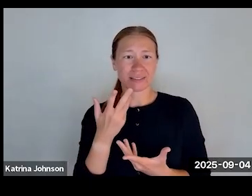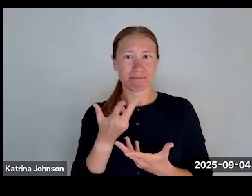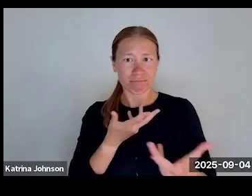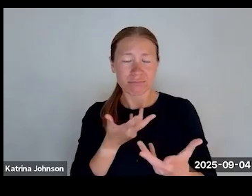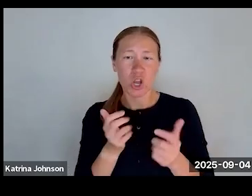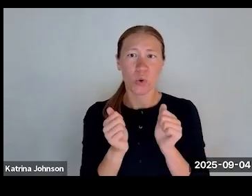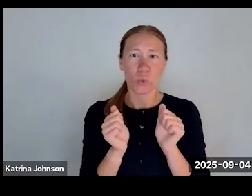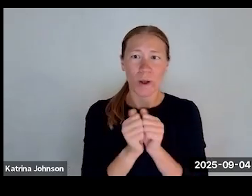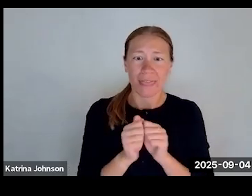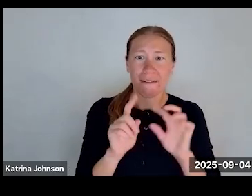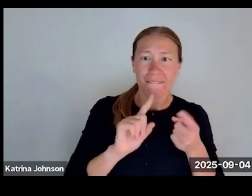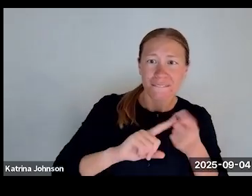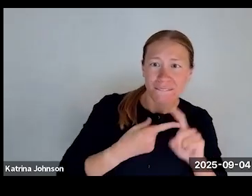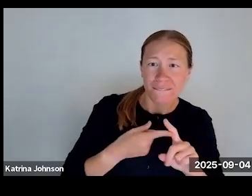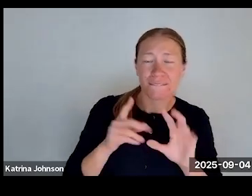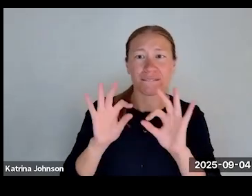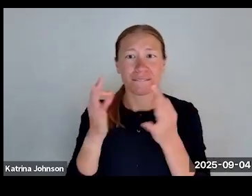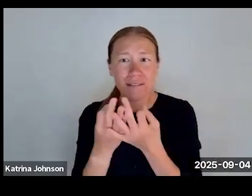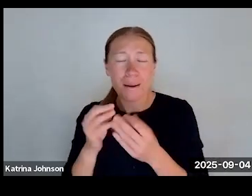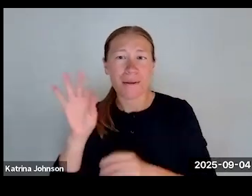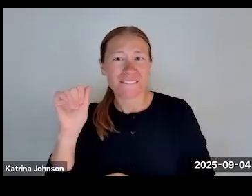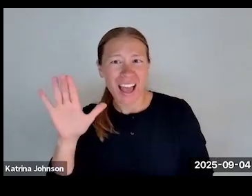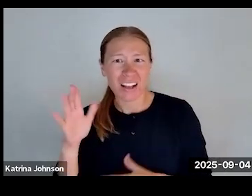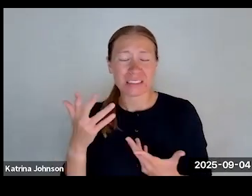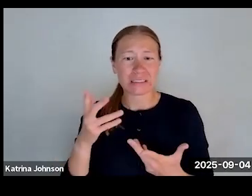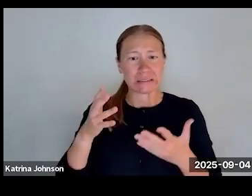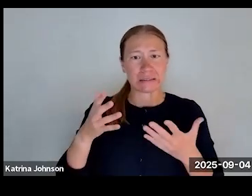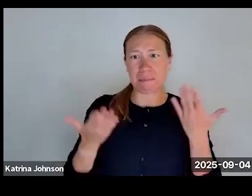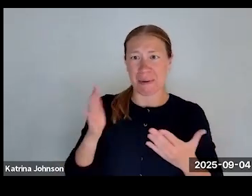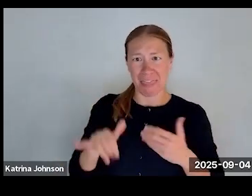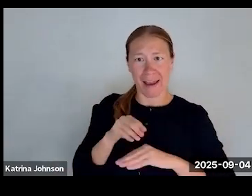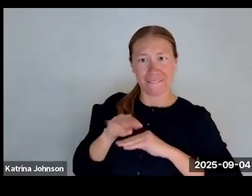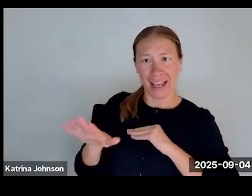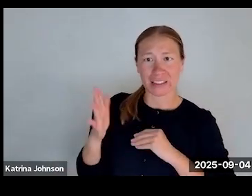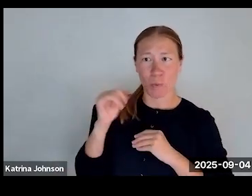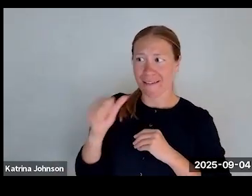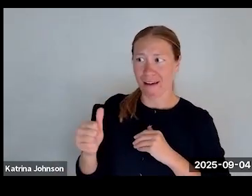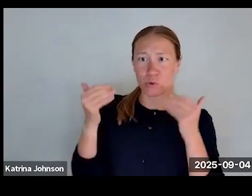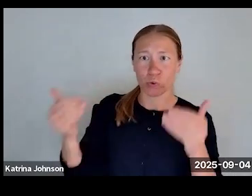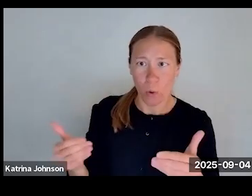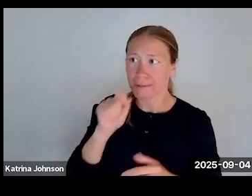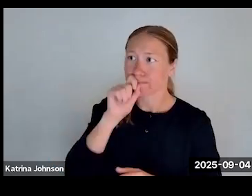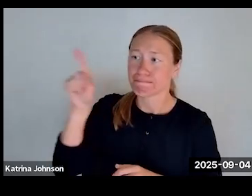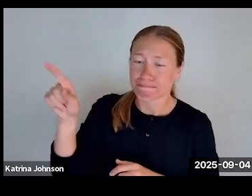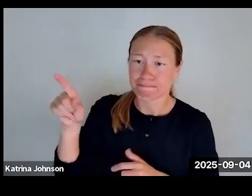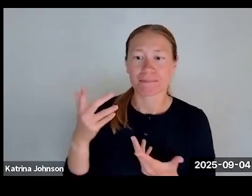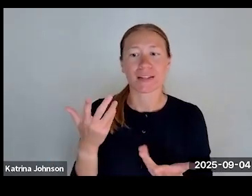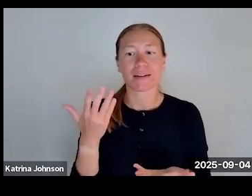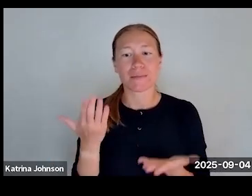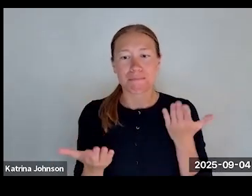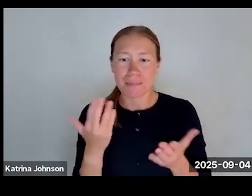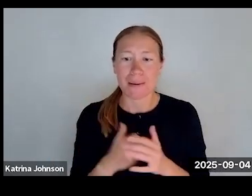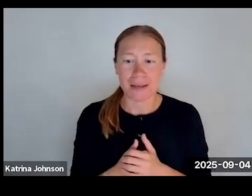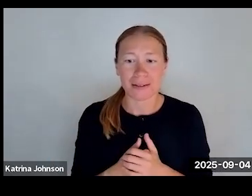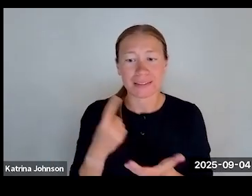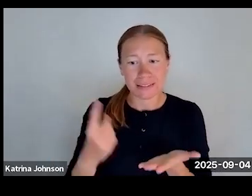they share at all. And in some cases, students may not currently need accommodations. It's important to